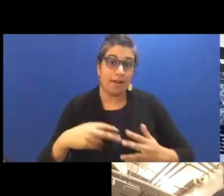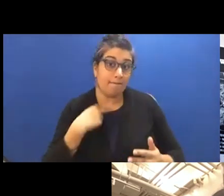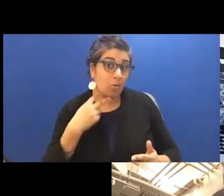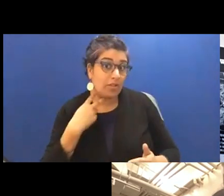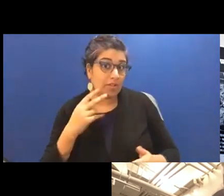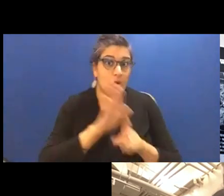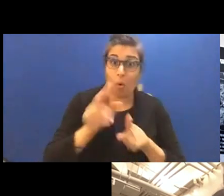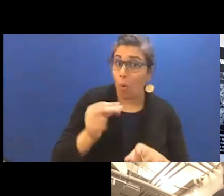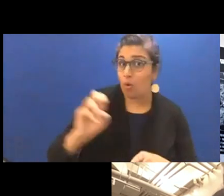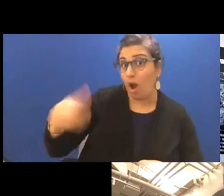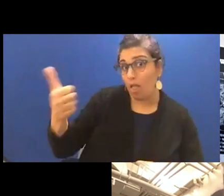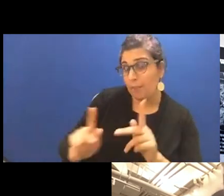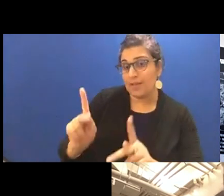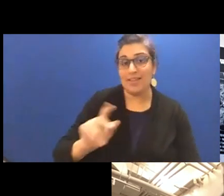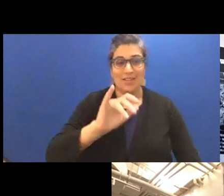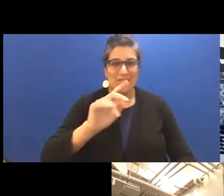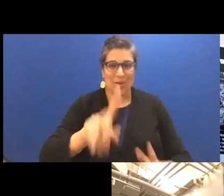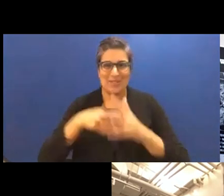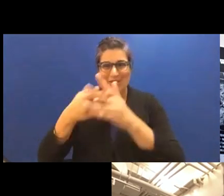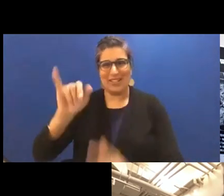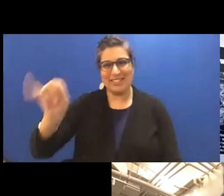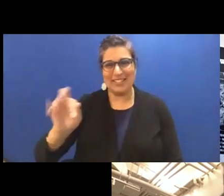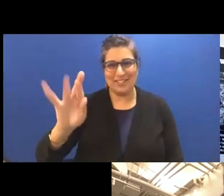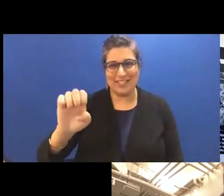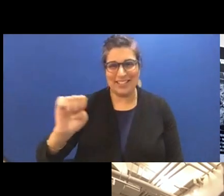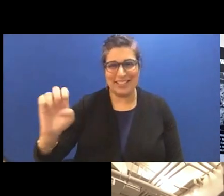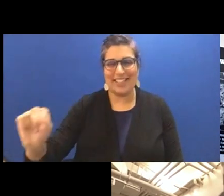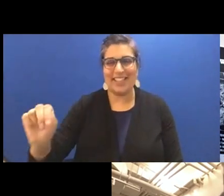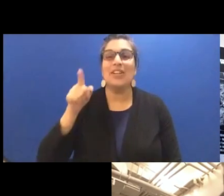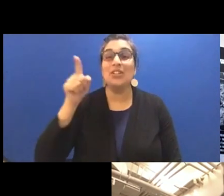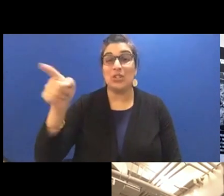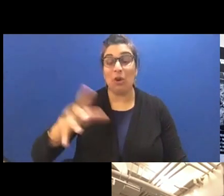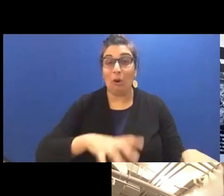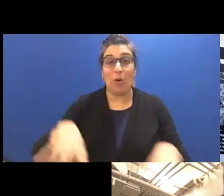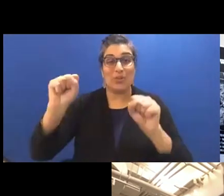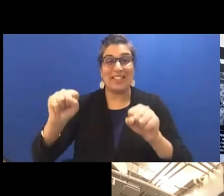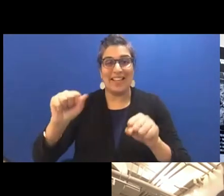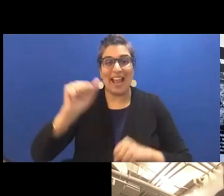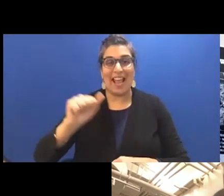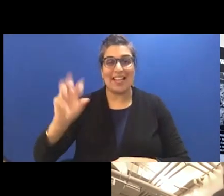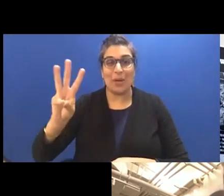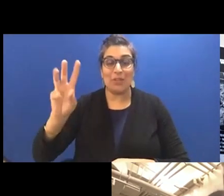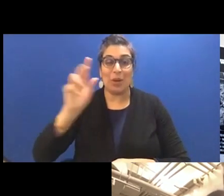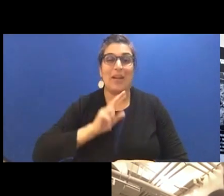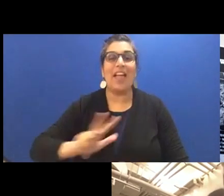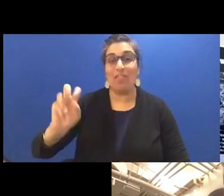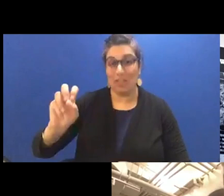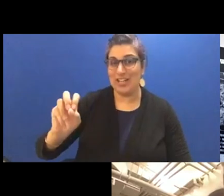with Jafreen, since you're hosting us AAWW at 30. Maybe you can just